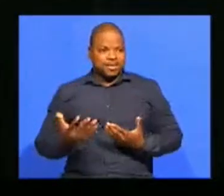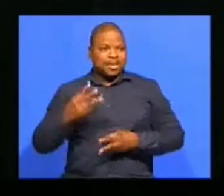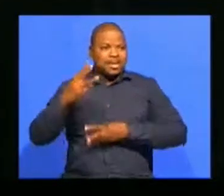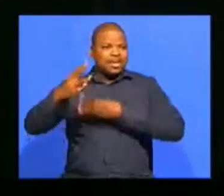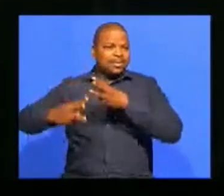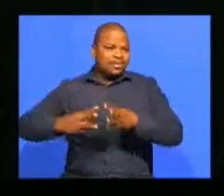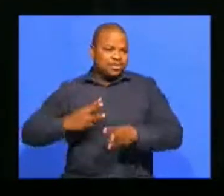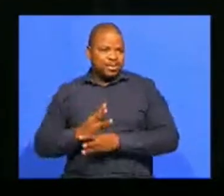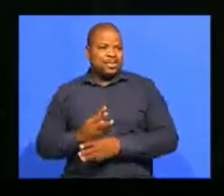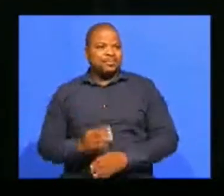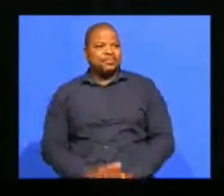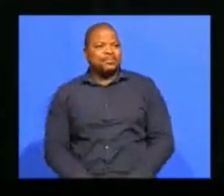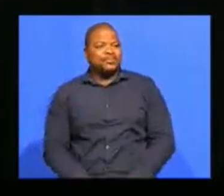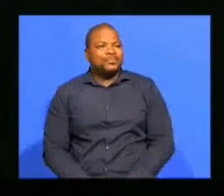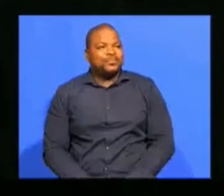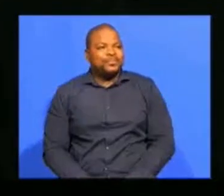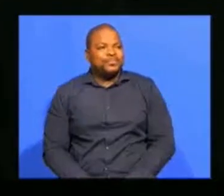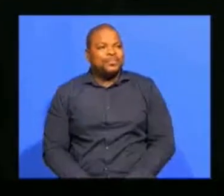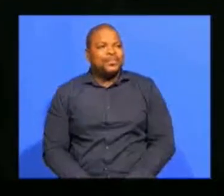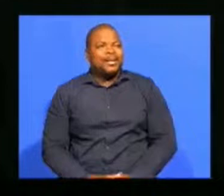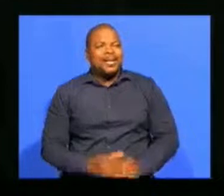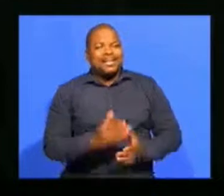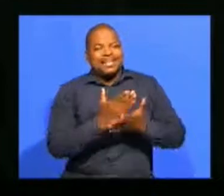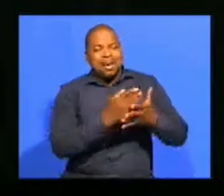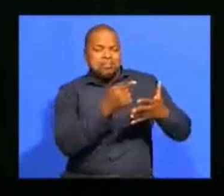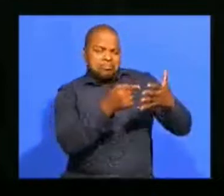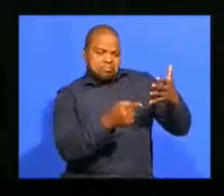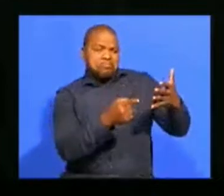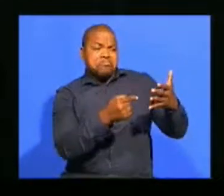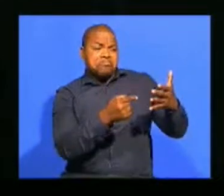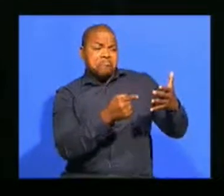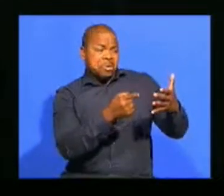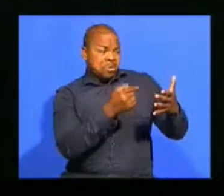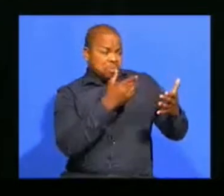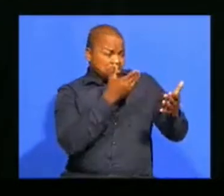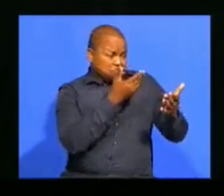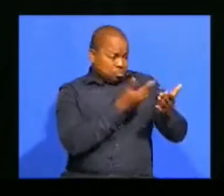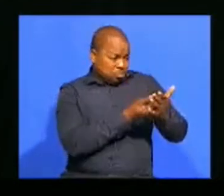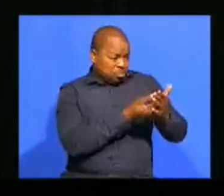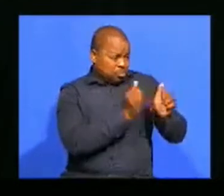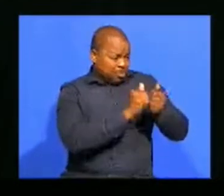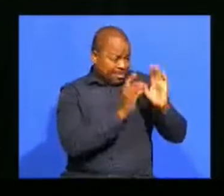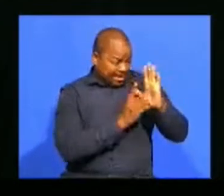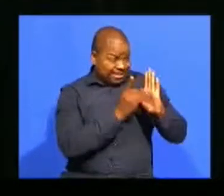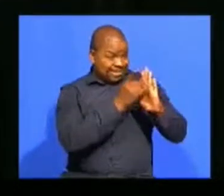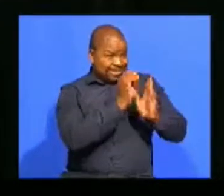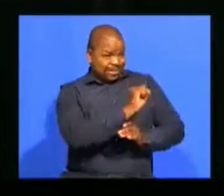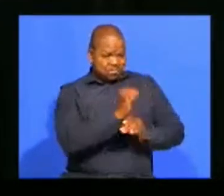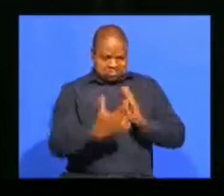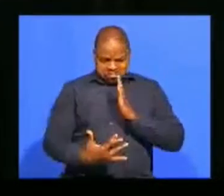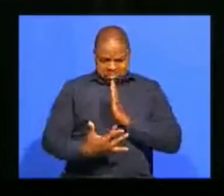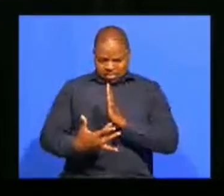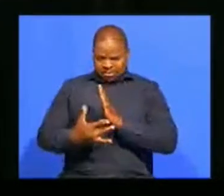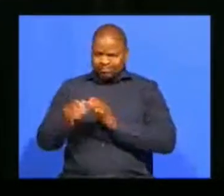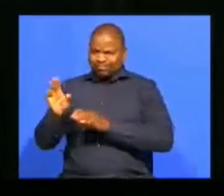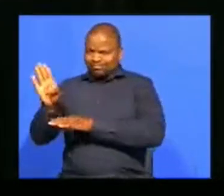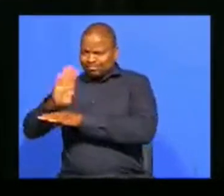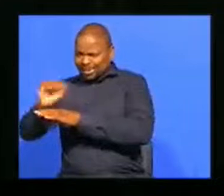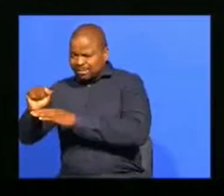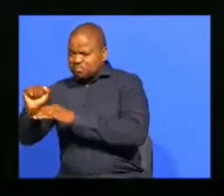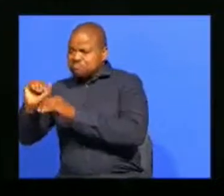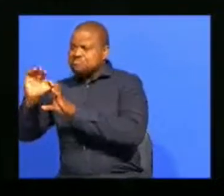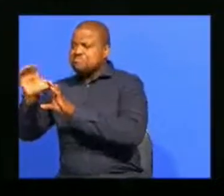the world. So there are certain things that they're doing in the area of sport development, technical, and the business side of